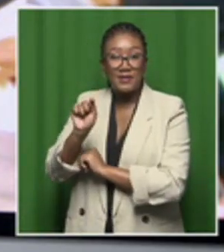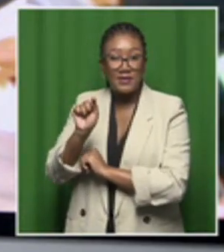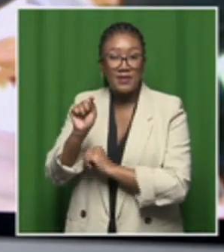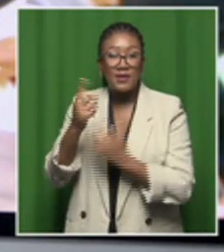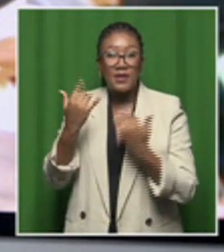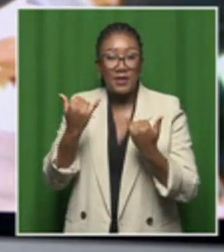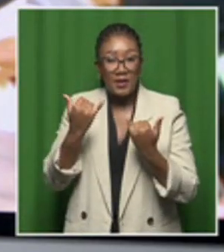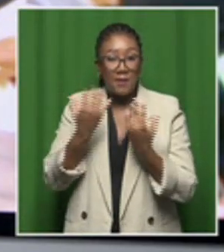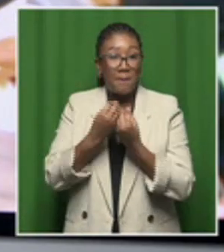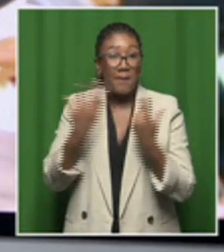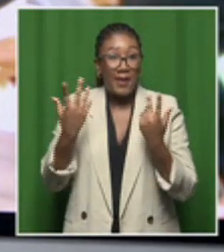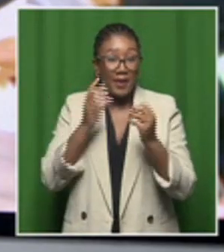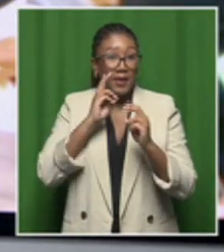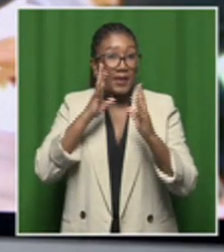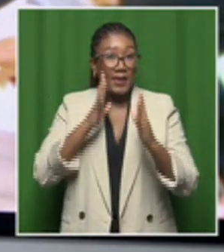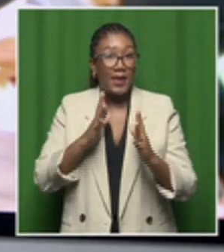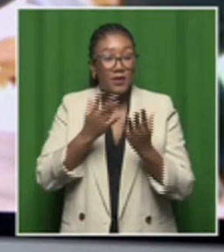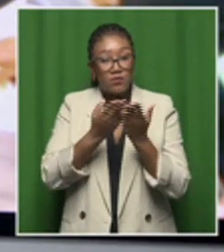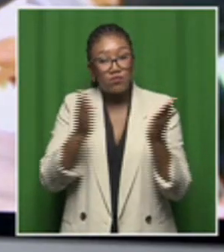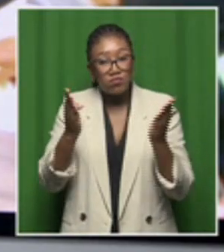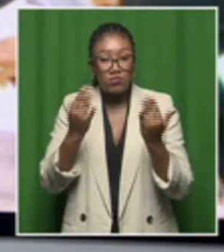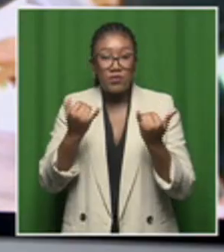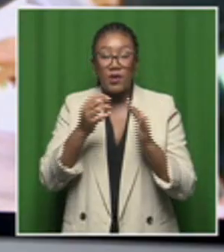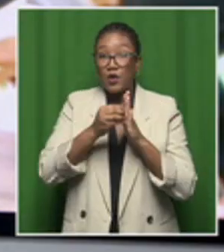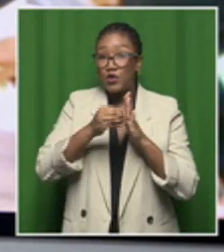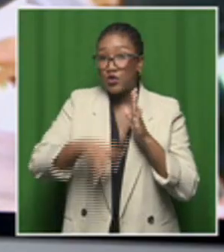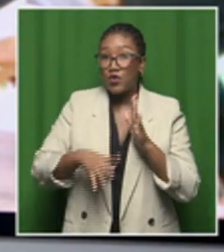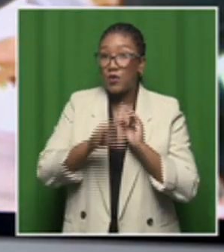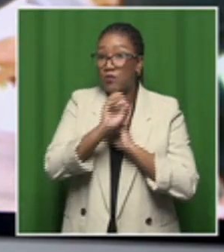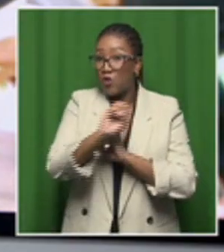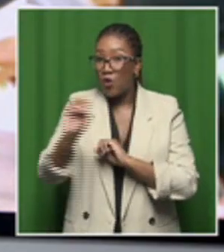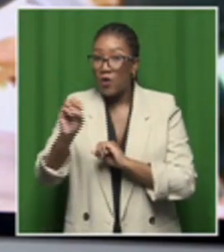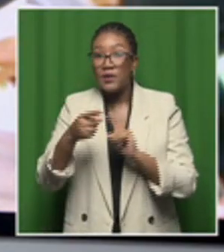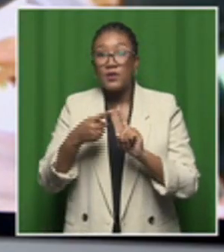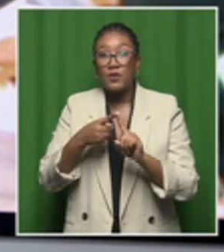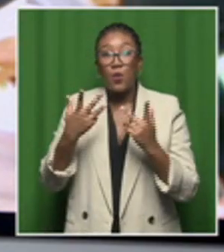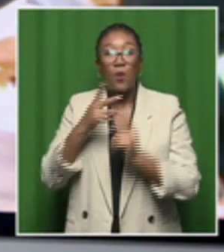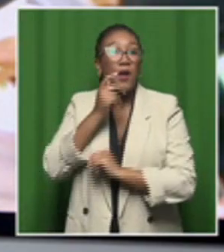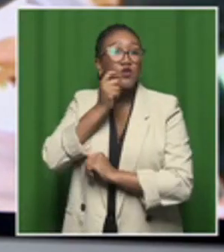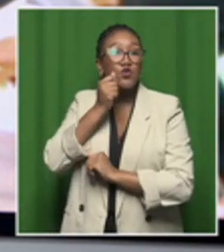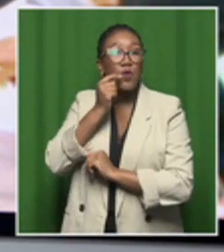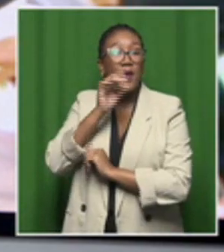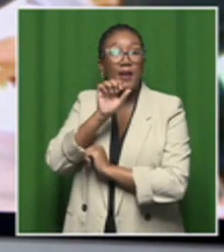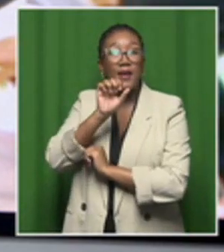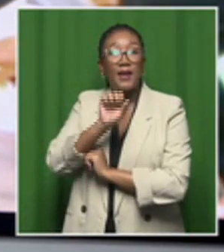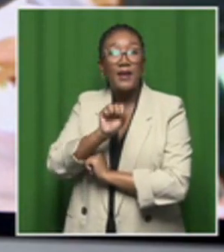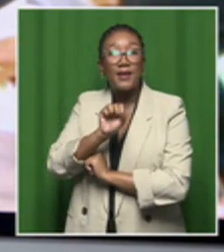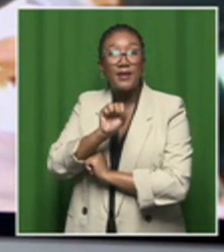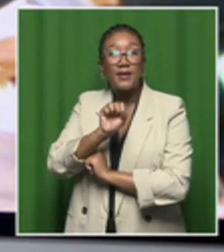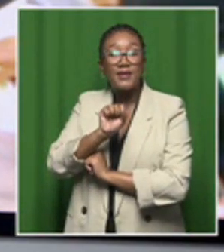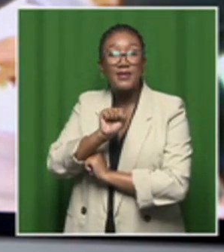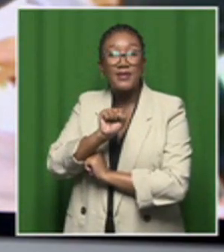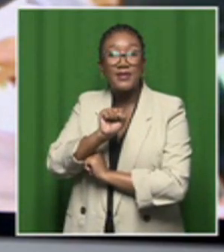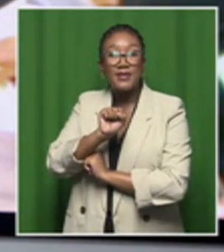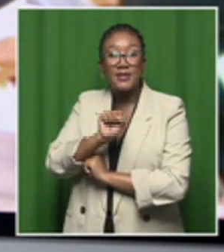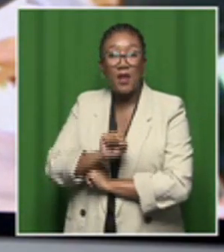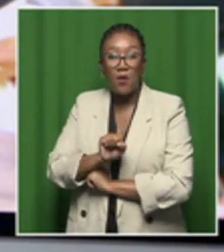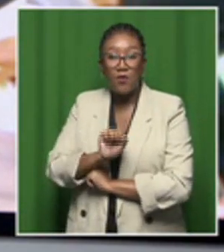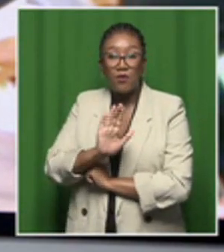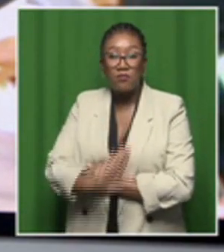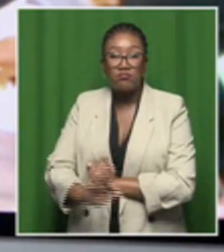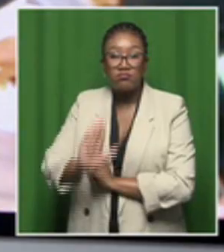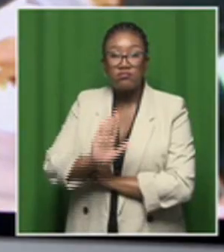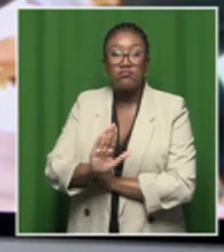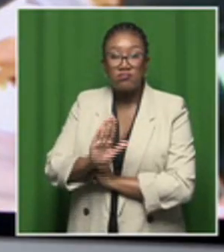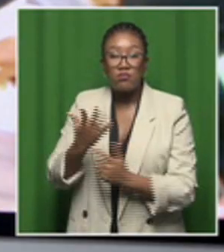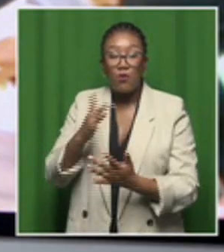broadcast by a number of guests, including students at the Tshwane South Technical College, Centurion Campus, and